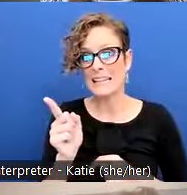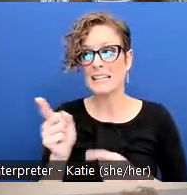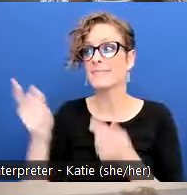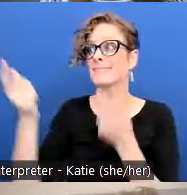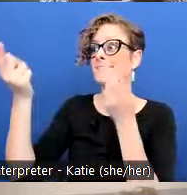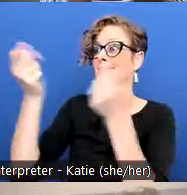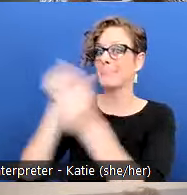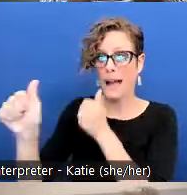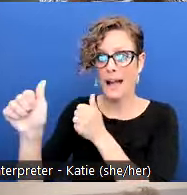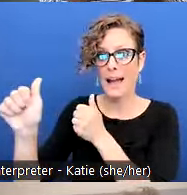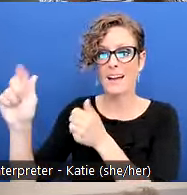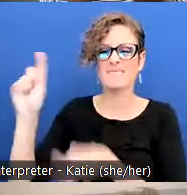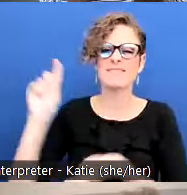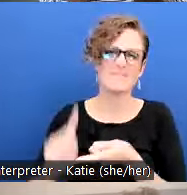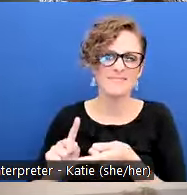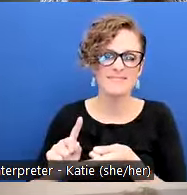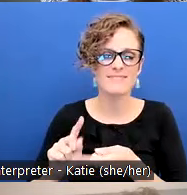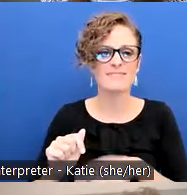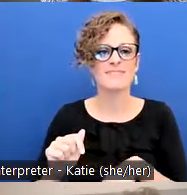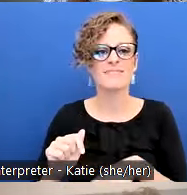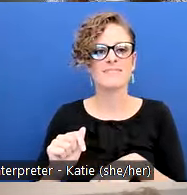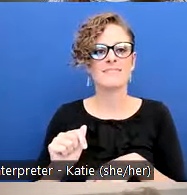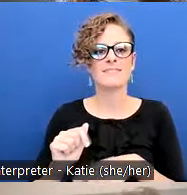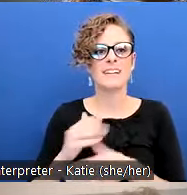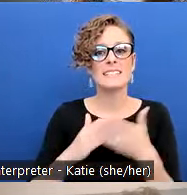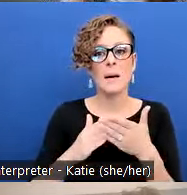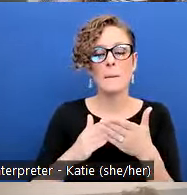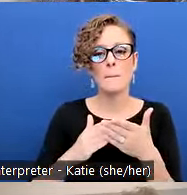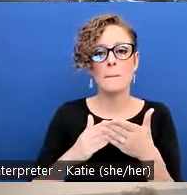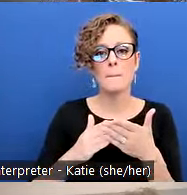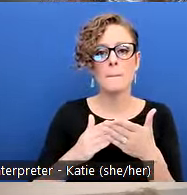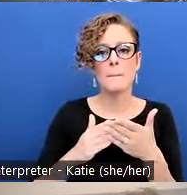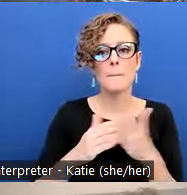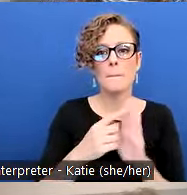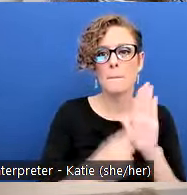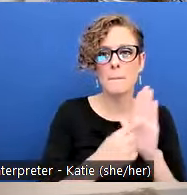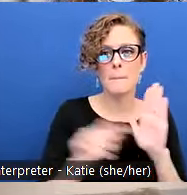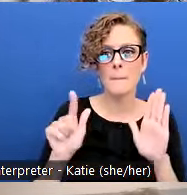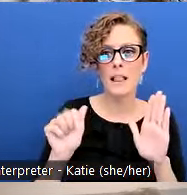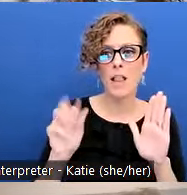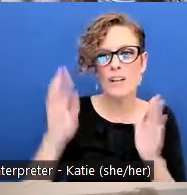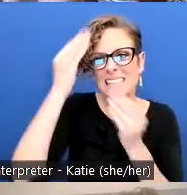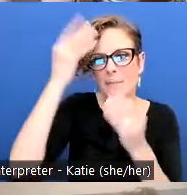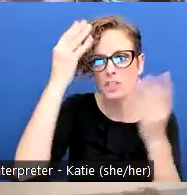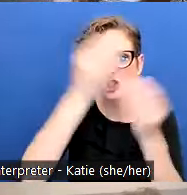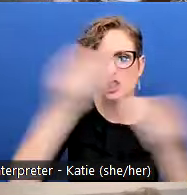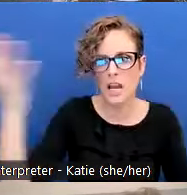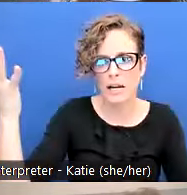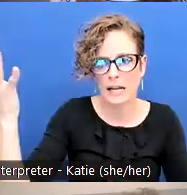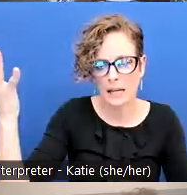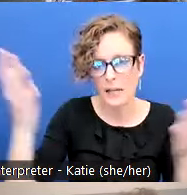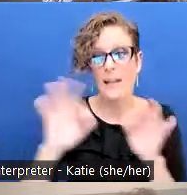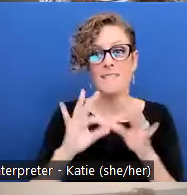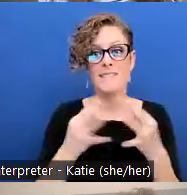provisions originally also around information sharing, because one of the concerns has been that family members just don't get updates and don't get